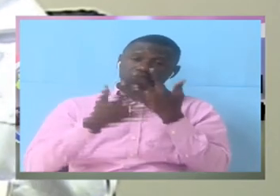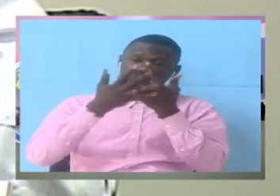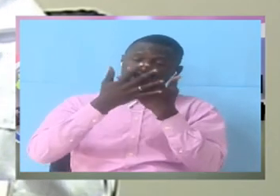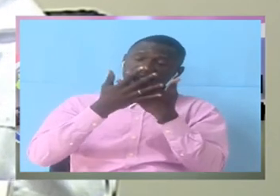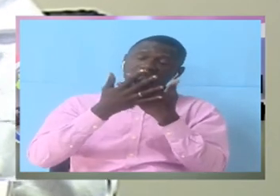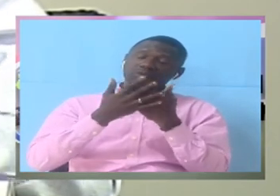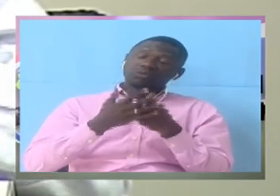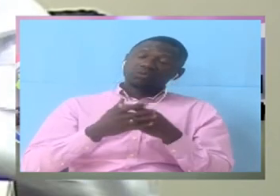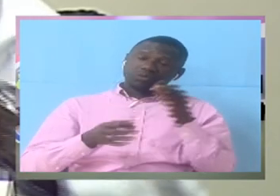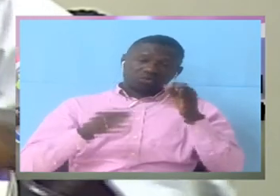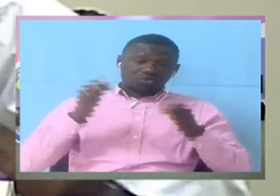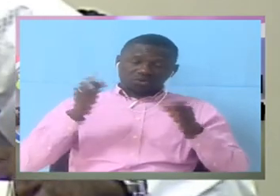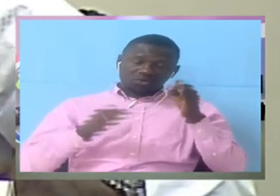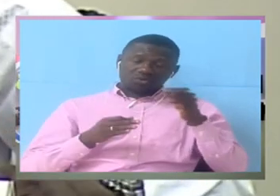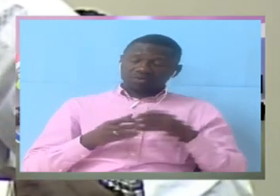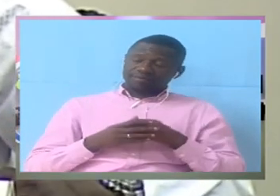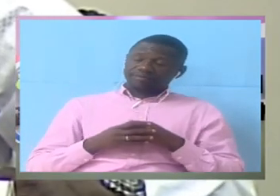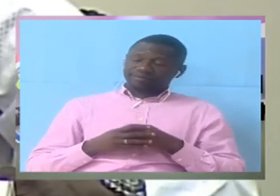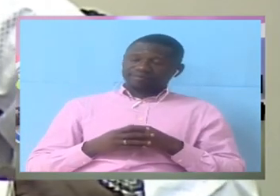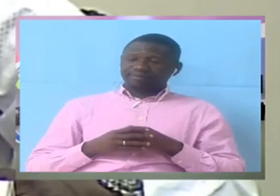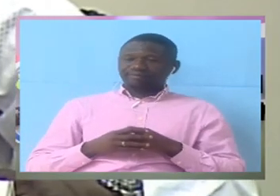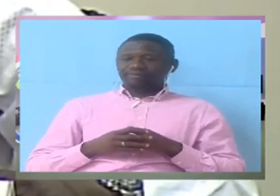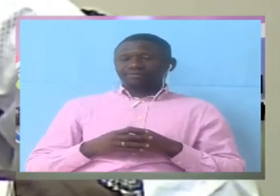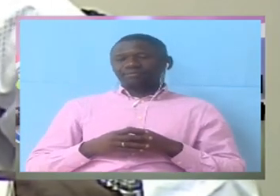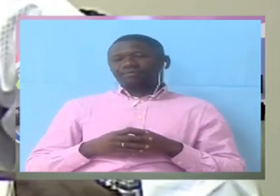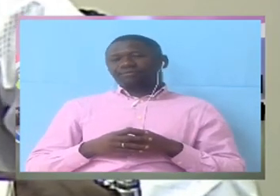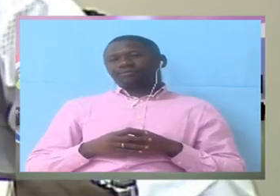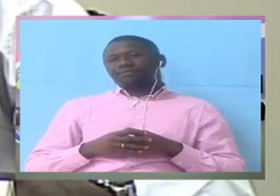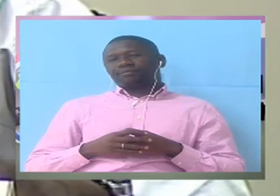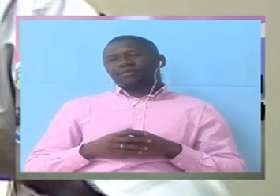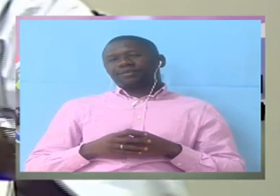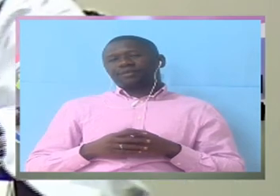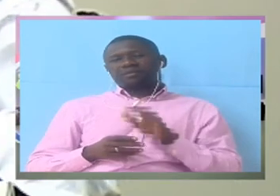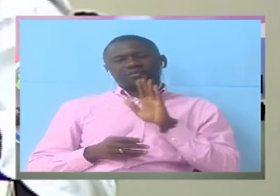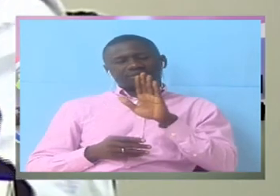allow for interpretation so we can have the full gist of what you said?